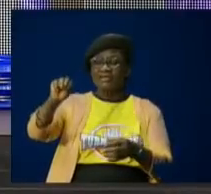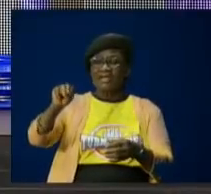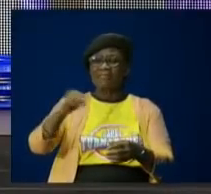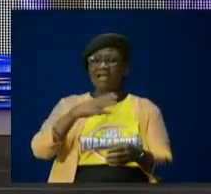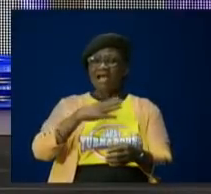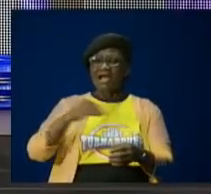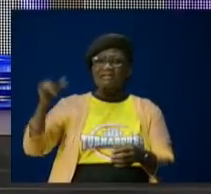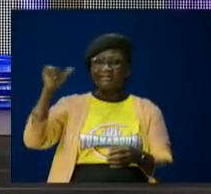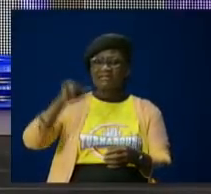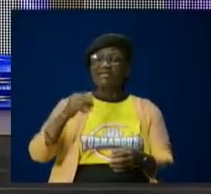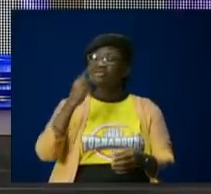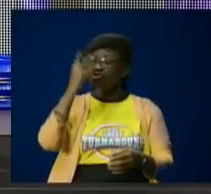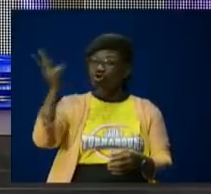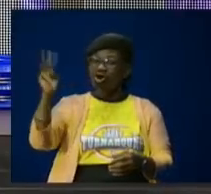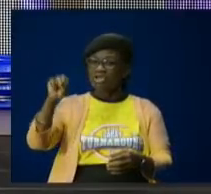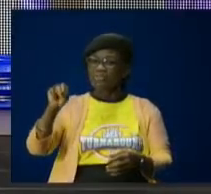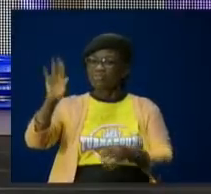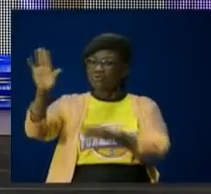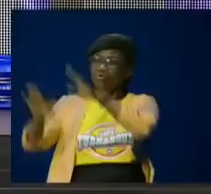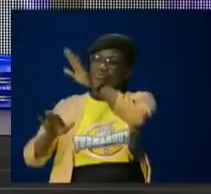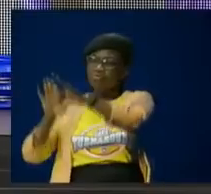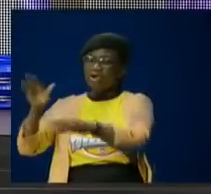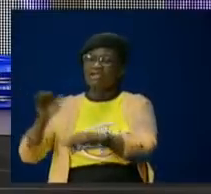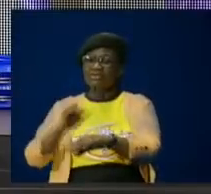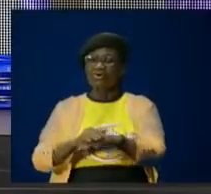him walking on water and they were afraid.